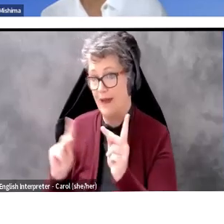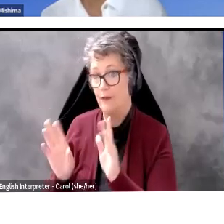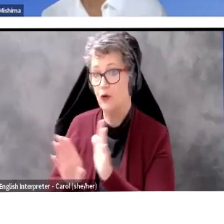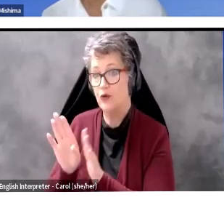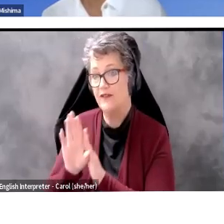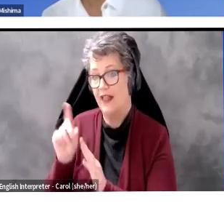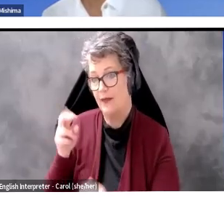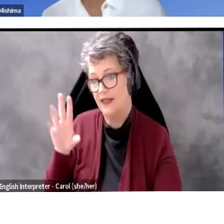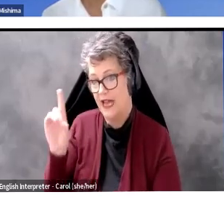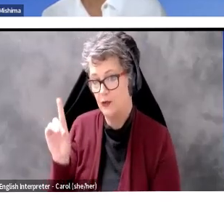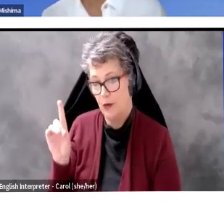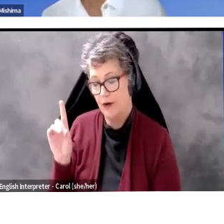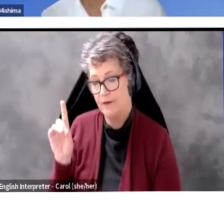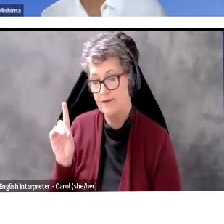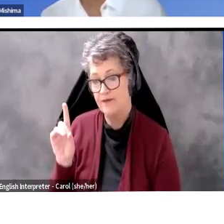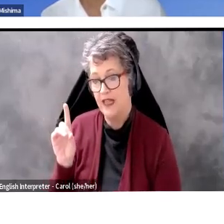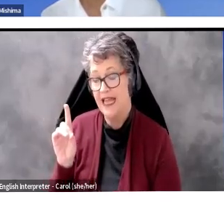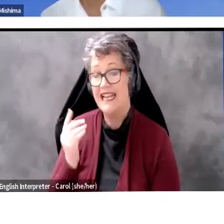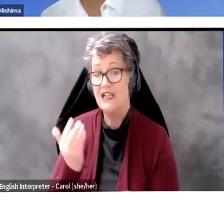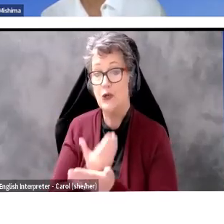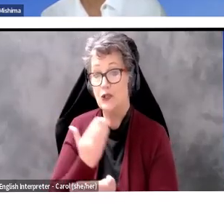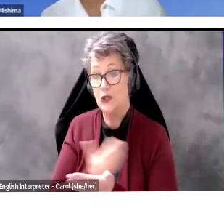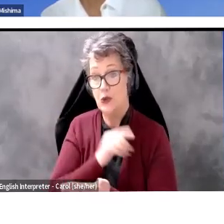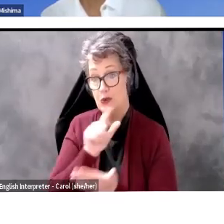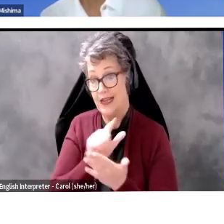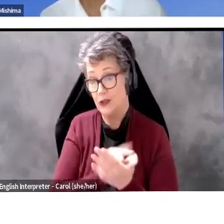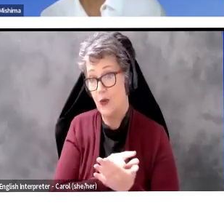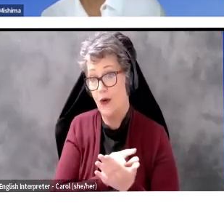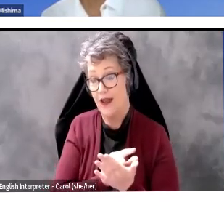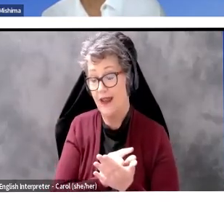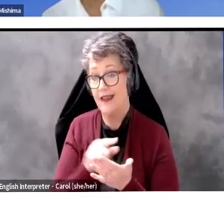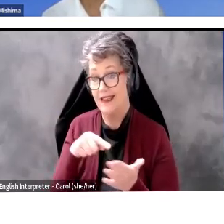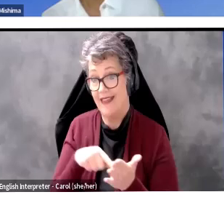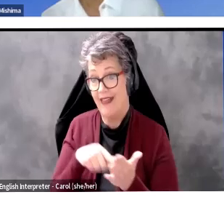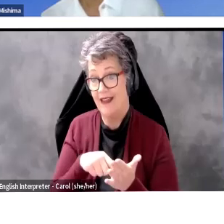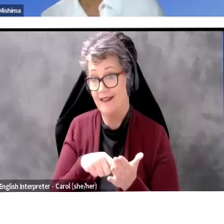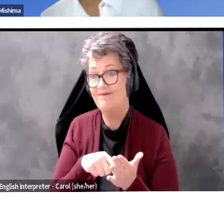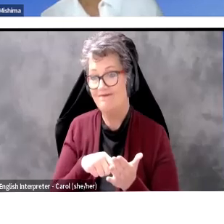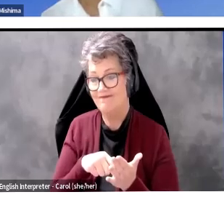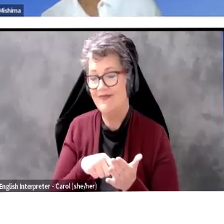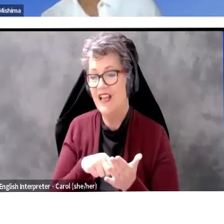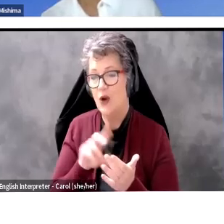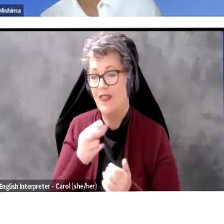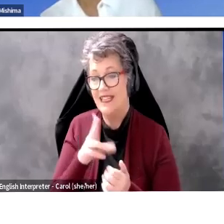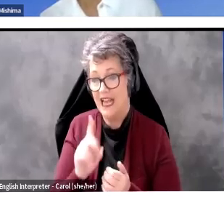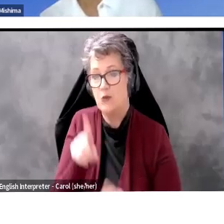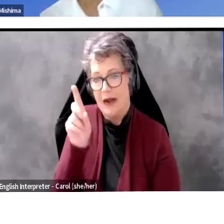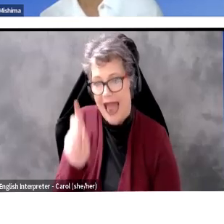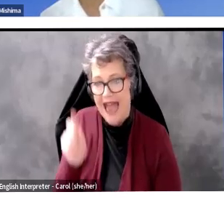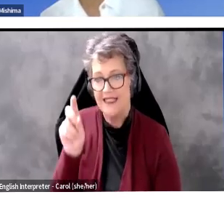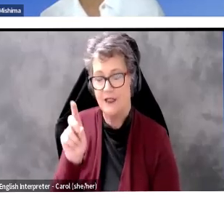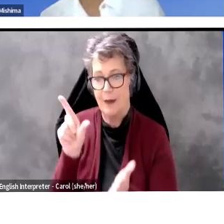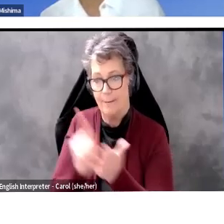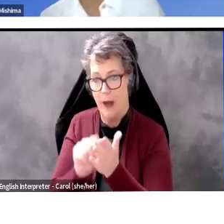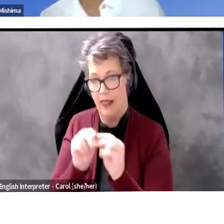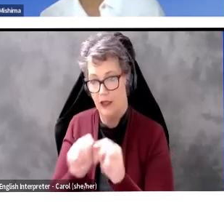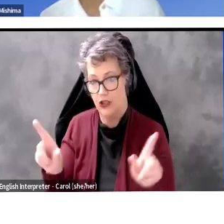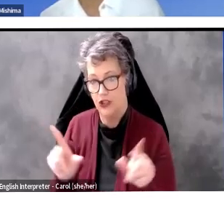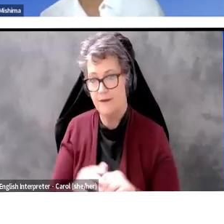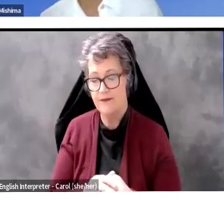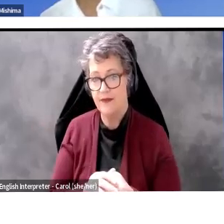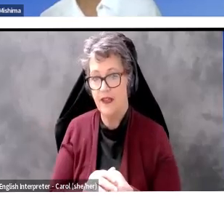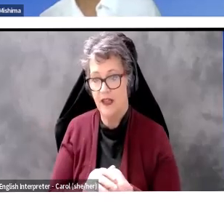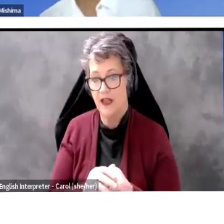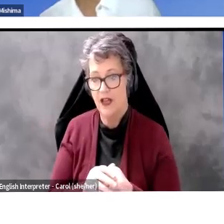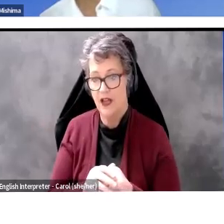the dashboard because there's a new statutory deadline for when the dashboard has to be published, which moves